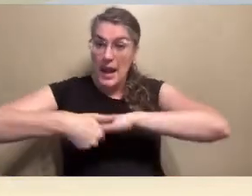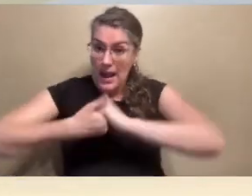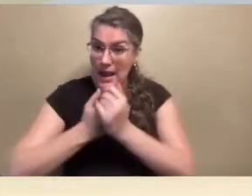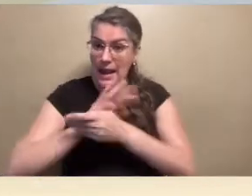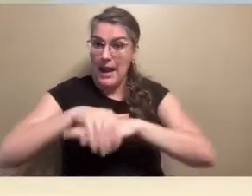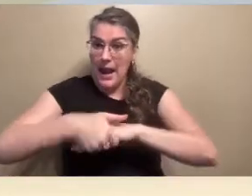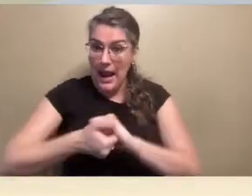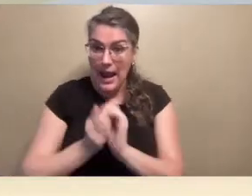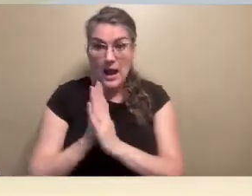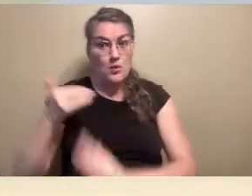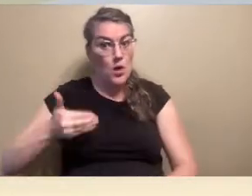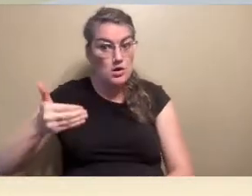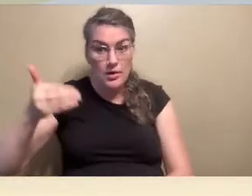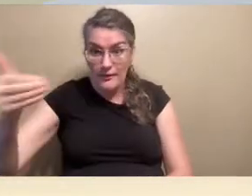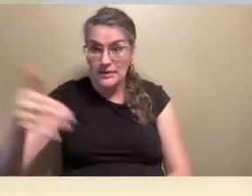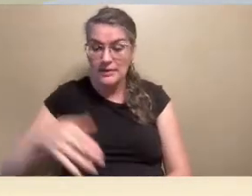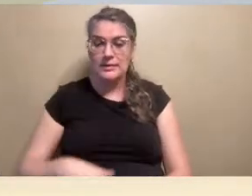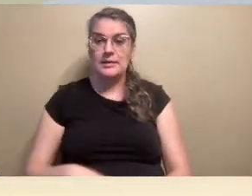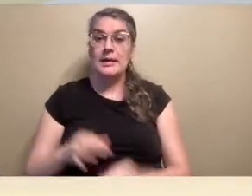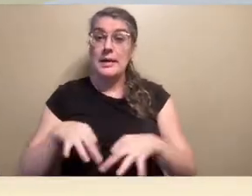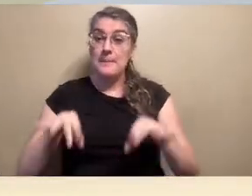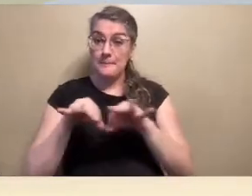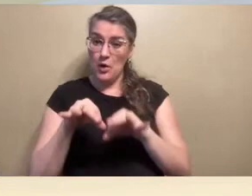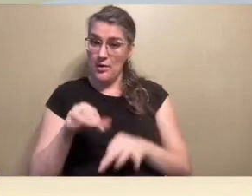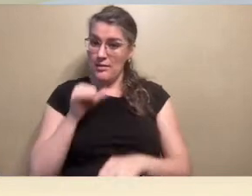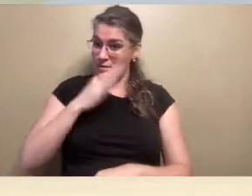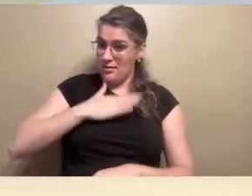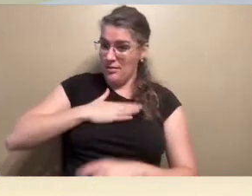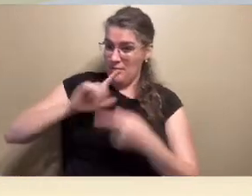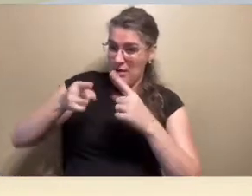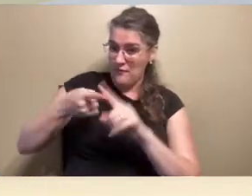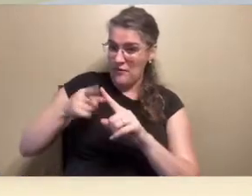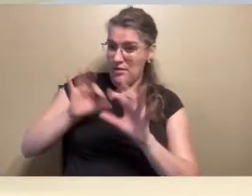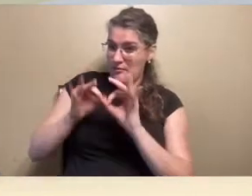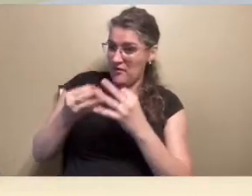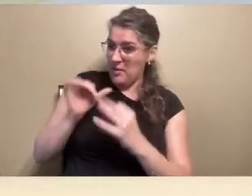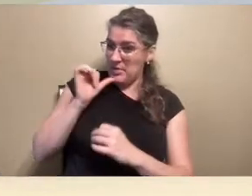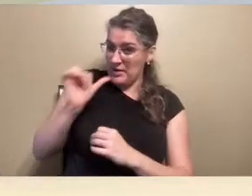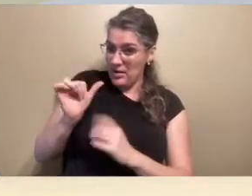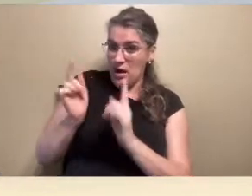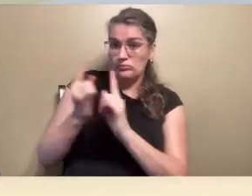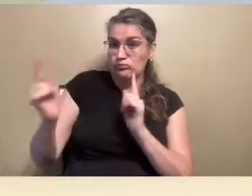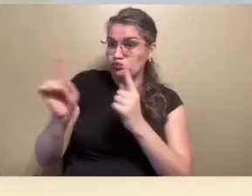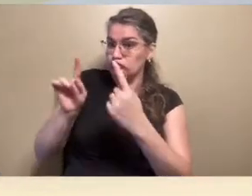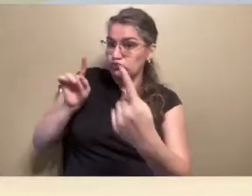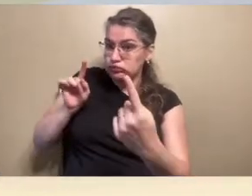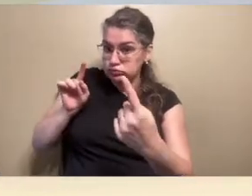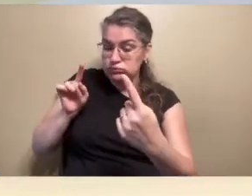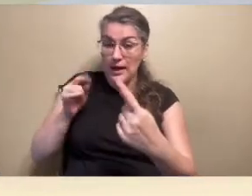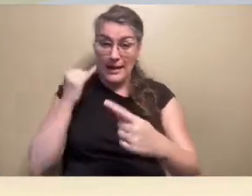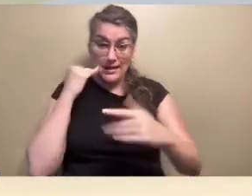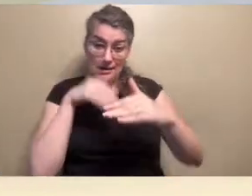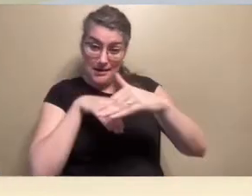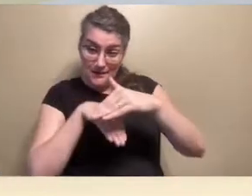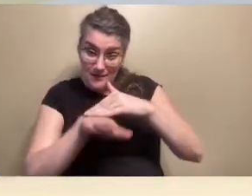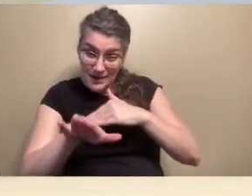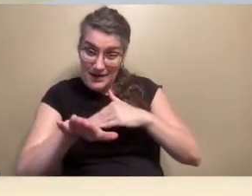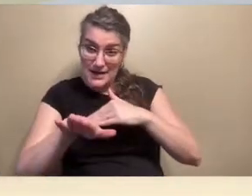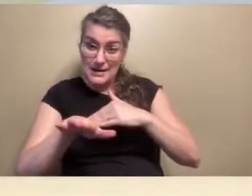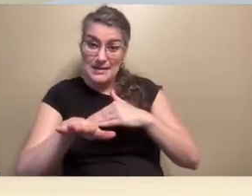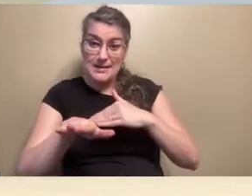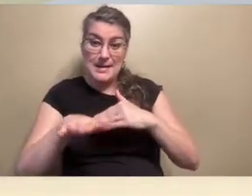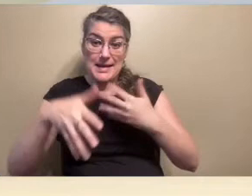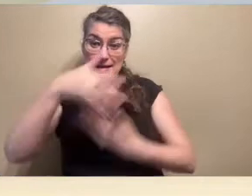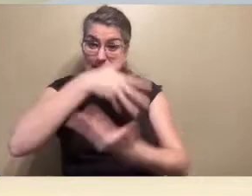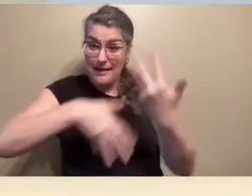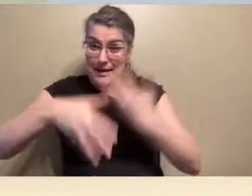as possible from people outside your household, wearing a mask in crowded indoor spaces, especially if you're not fully vaccinated or